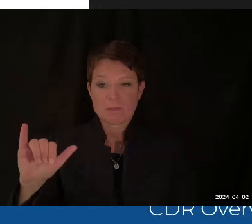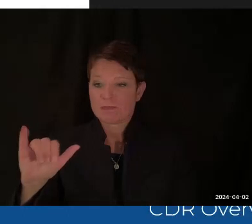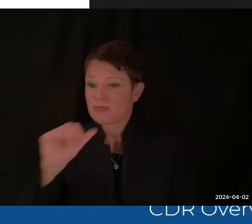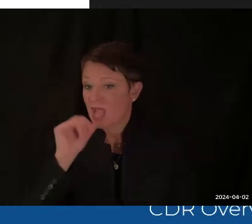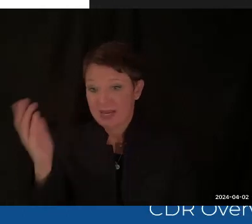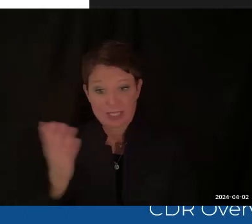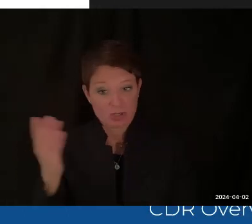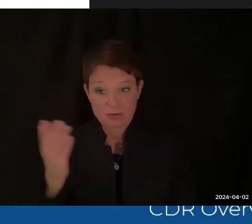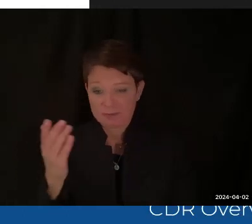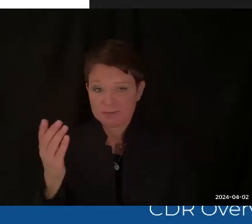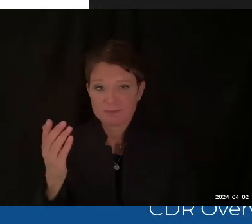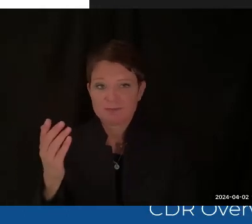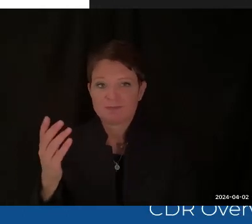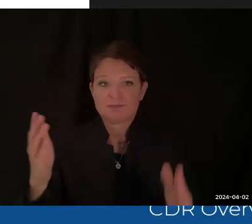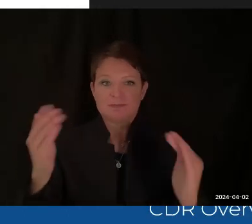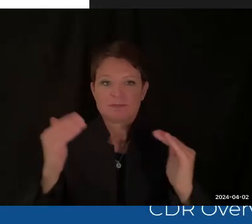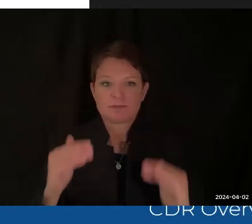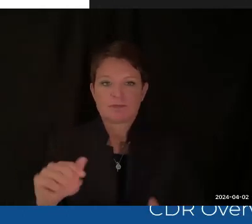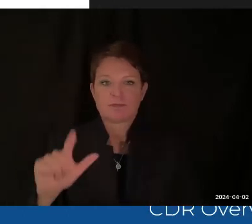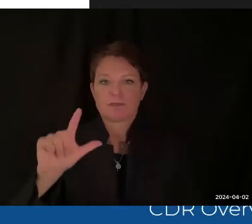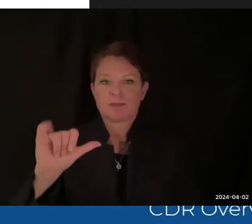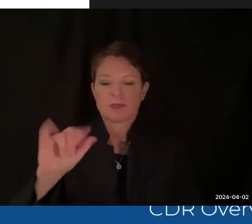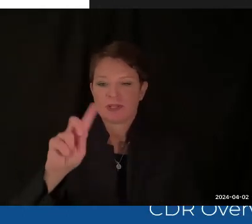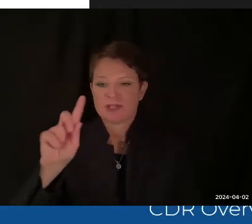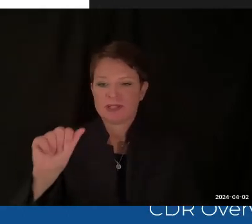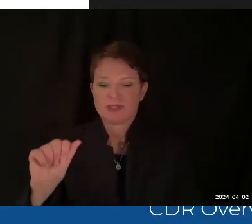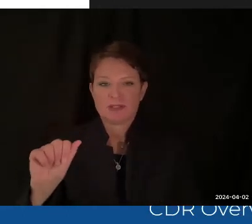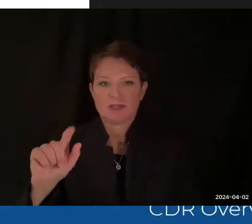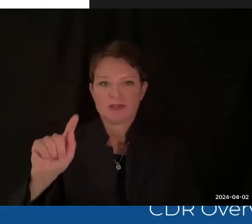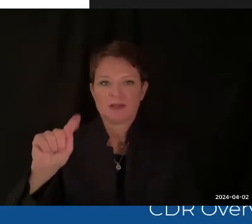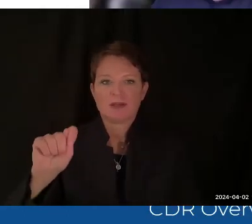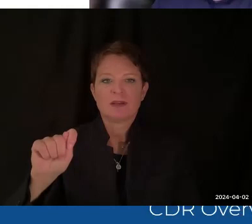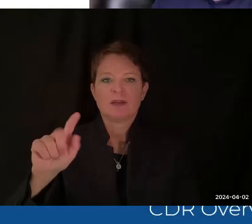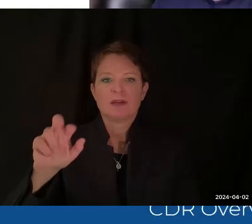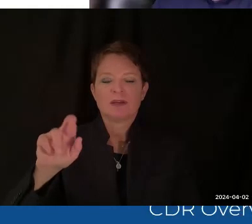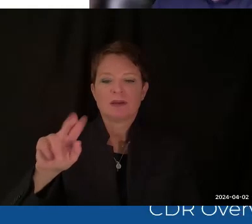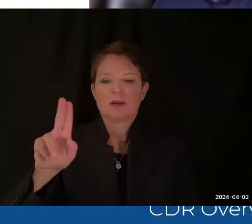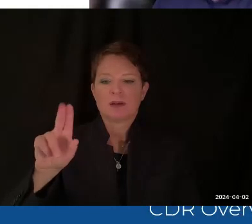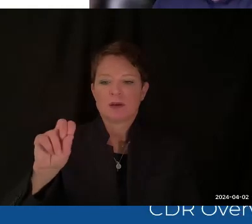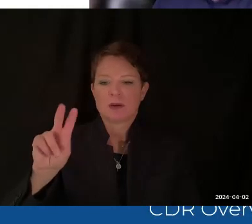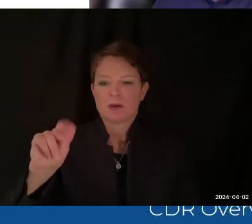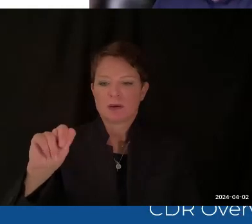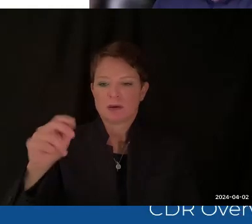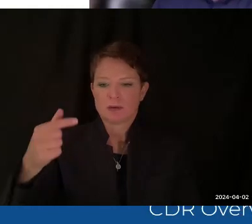Not seeing Pastor Carl. Go to Linda Truong.